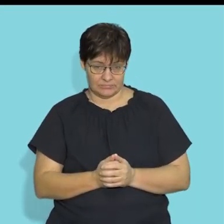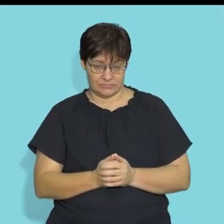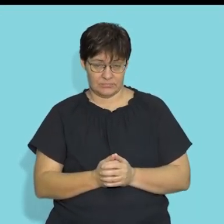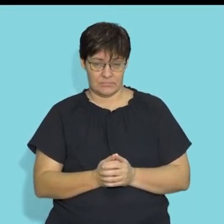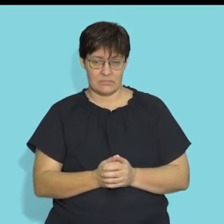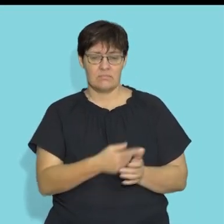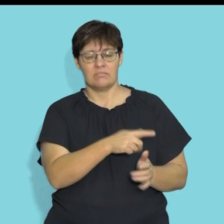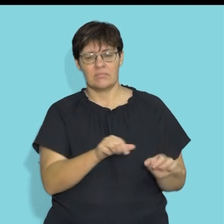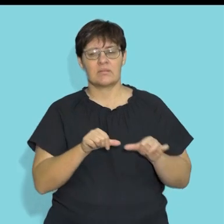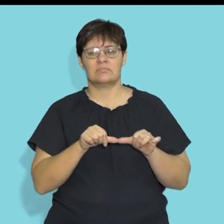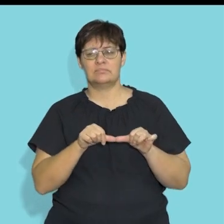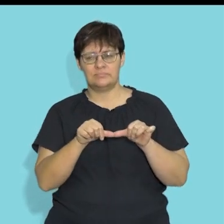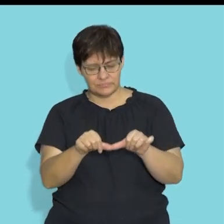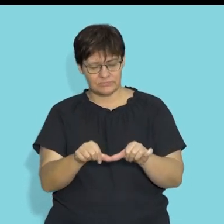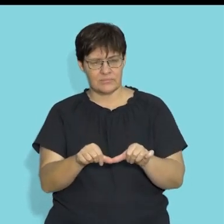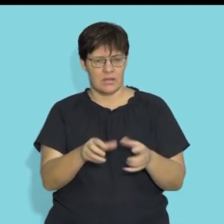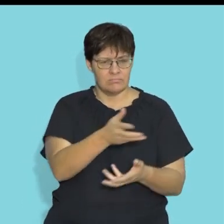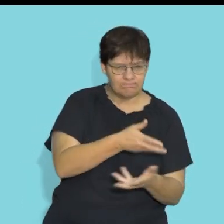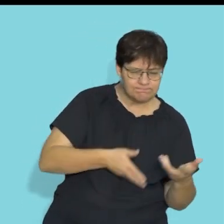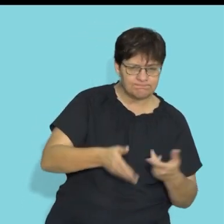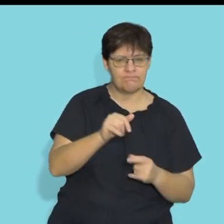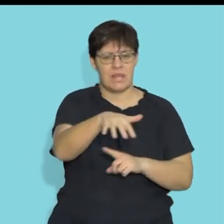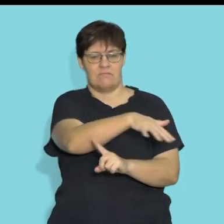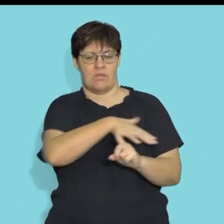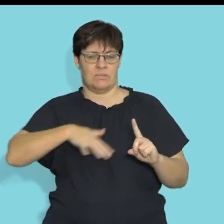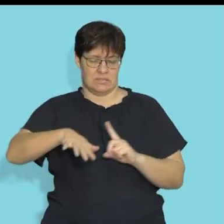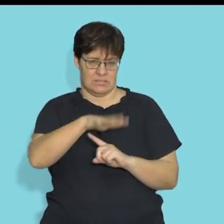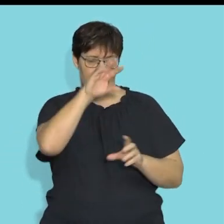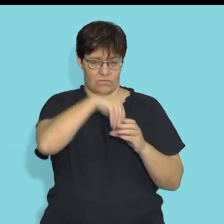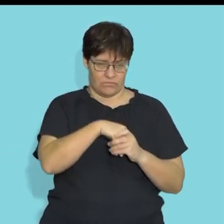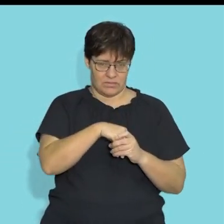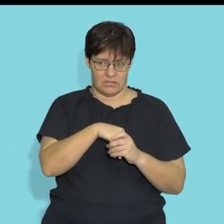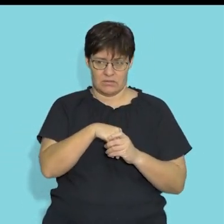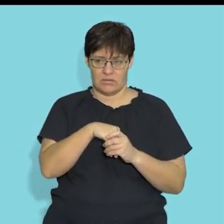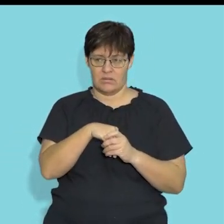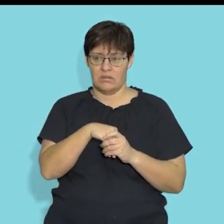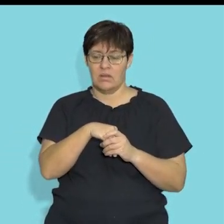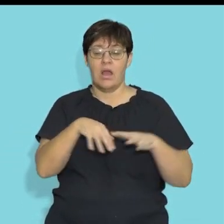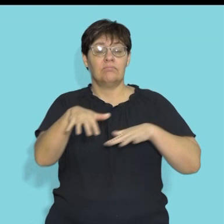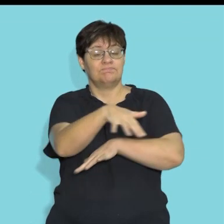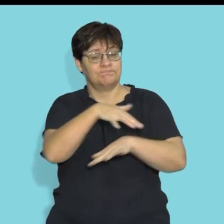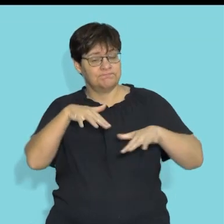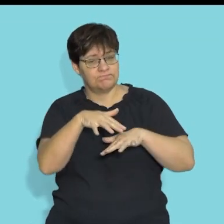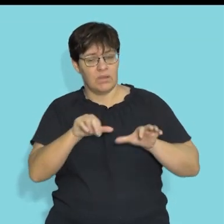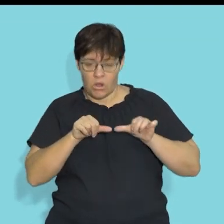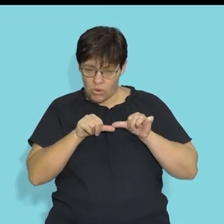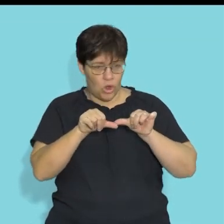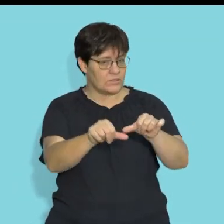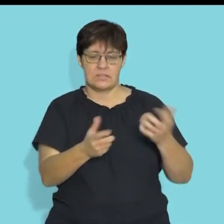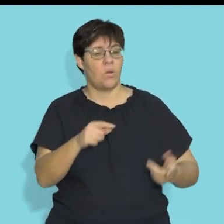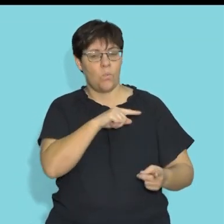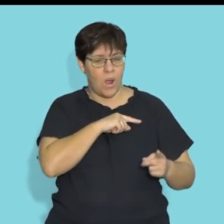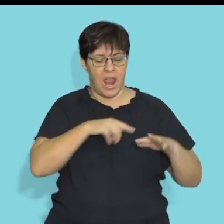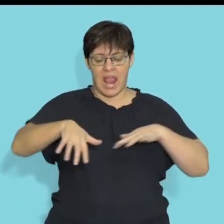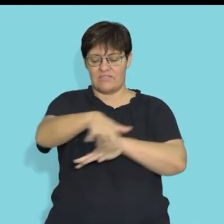It's continually acting or interacting with the environment, and the conditions are not kept